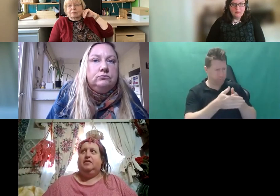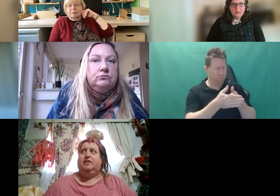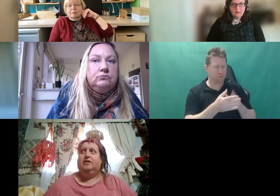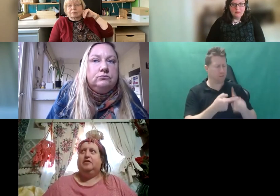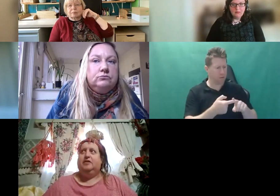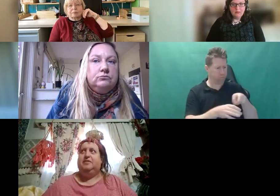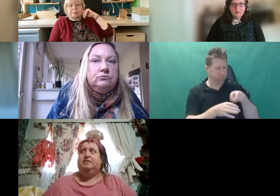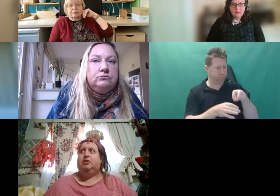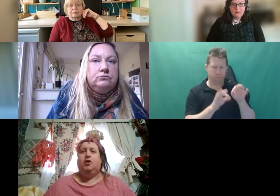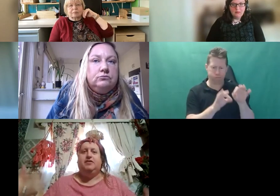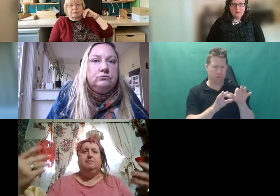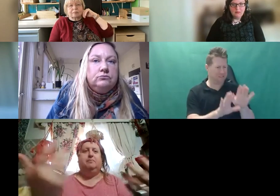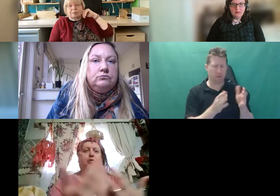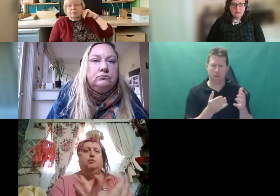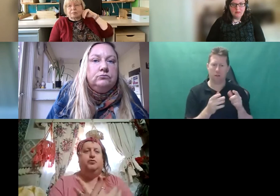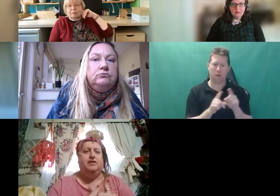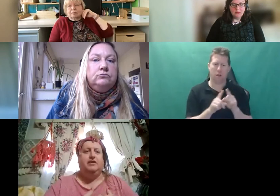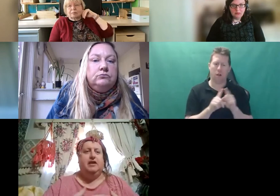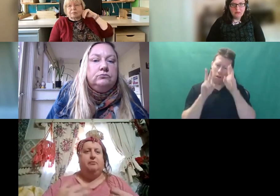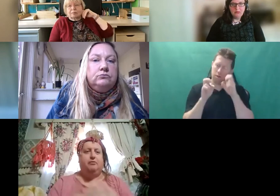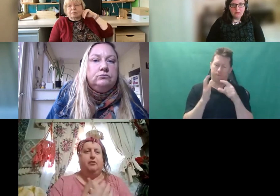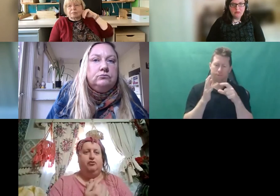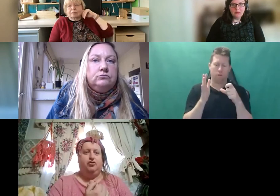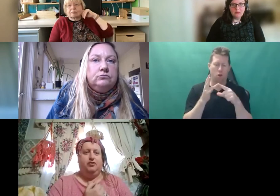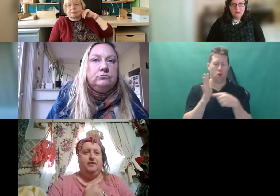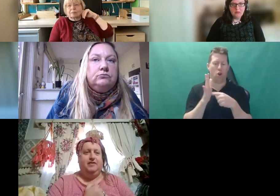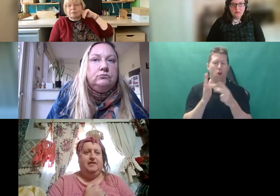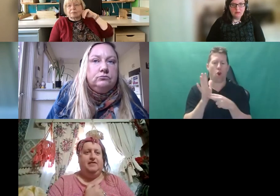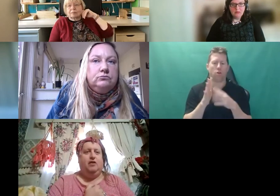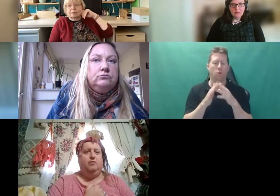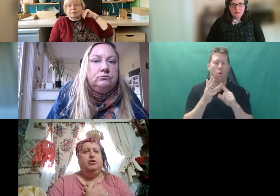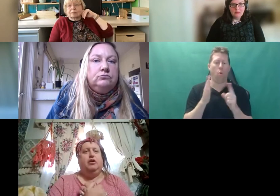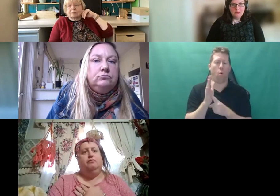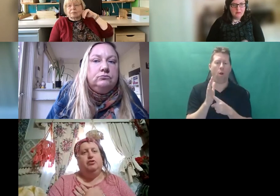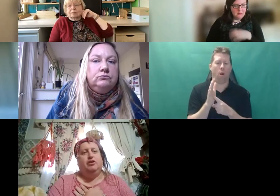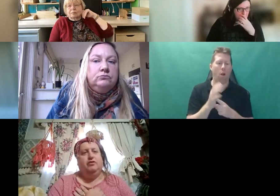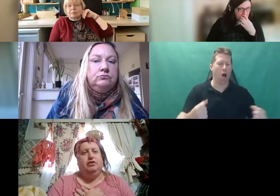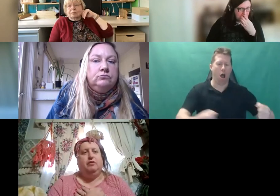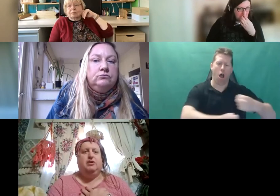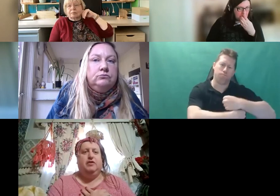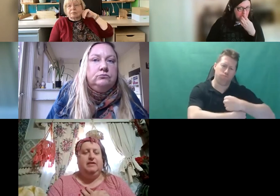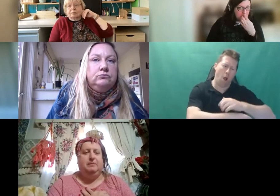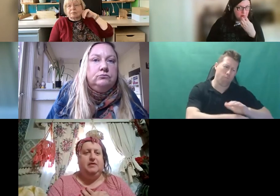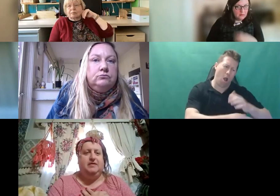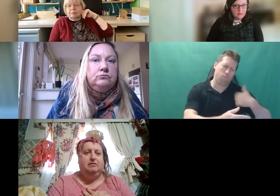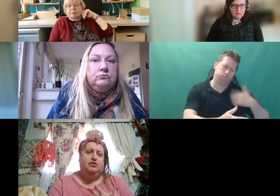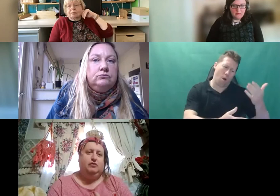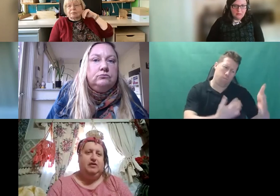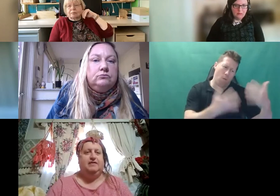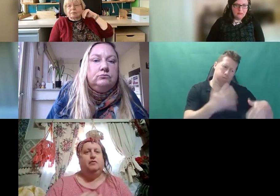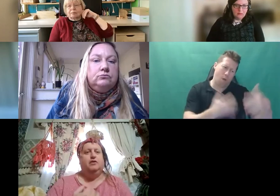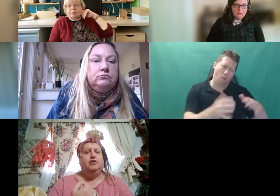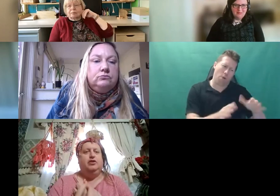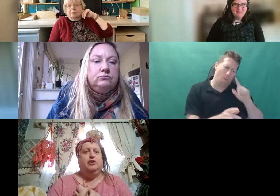uh, what's the cotton balled approach that, oh, you know, we don't, you know, we don't think this person can